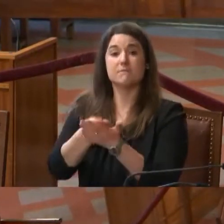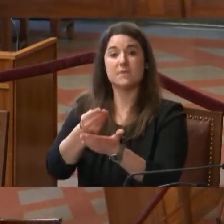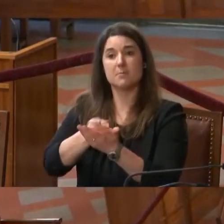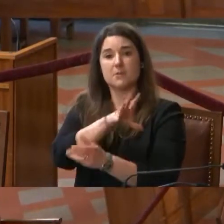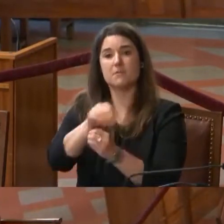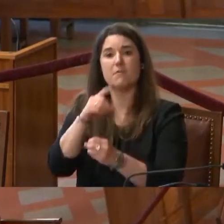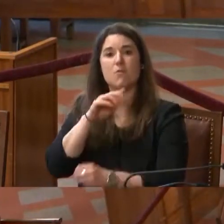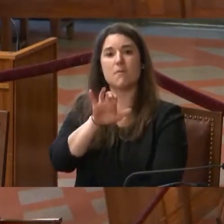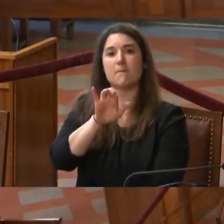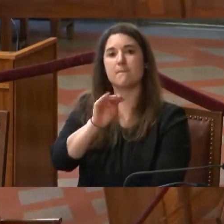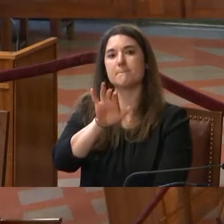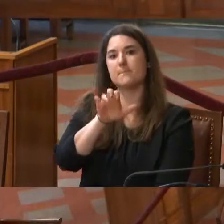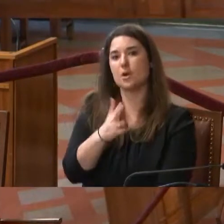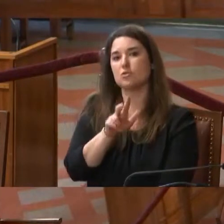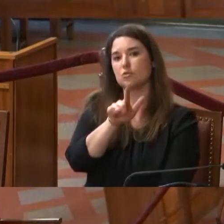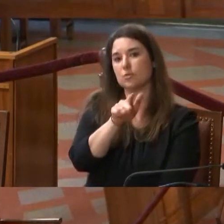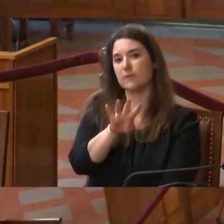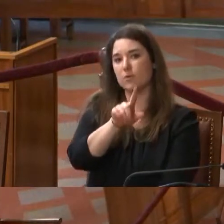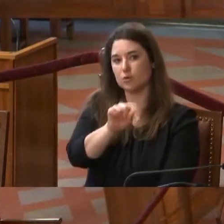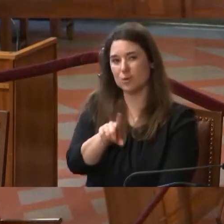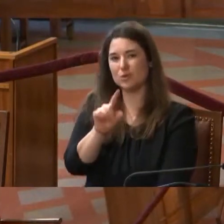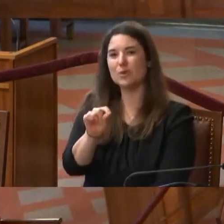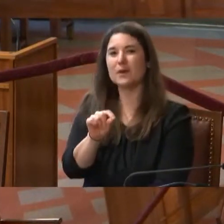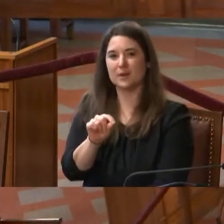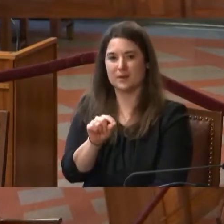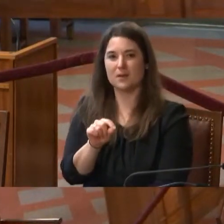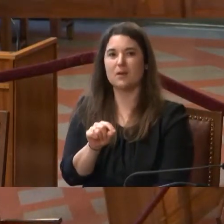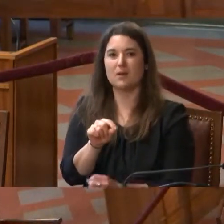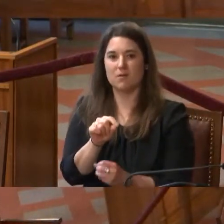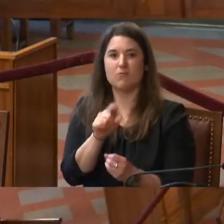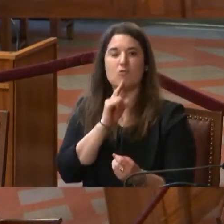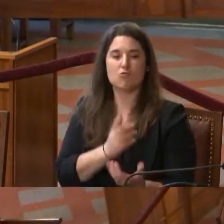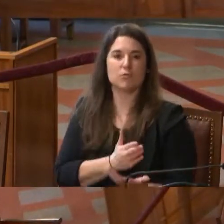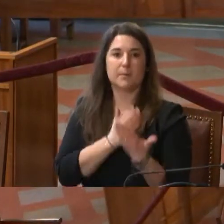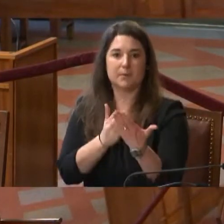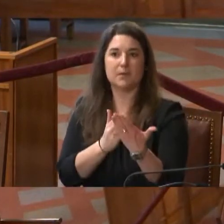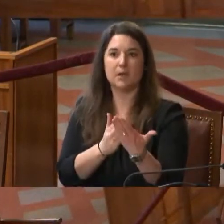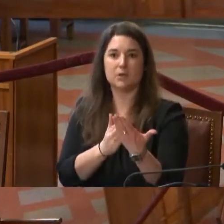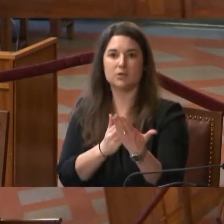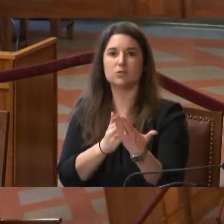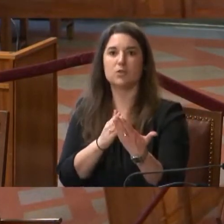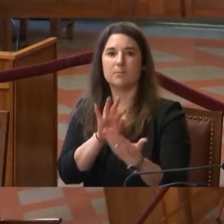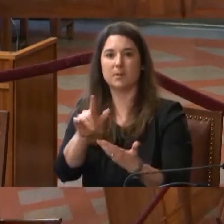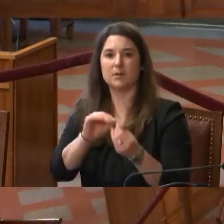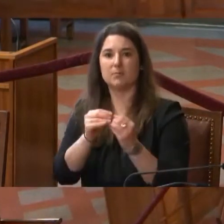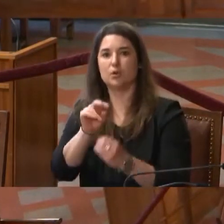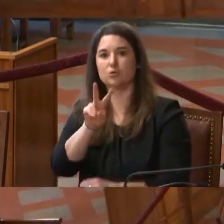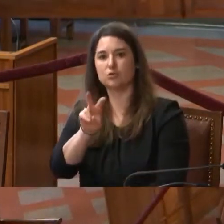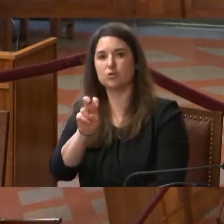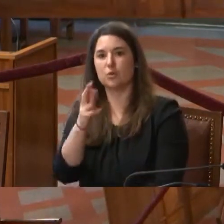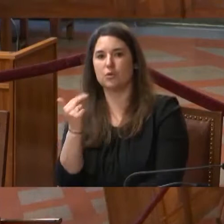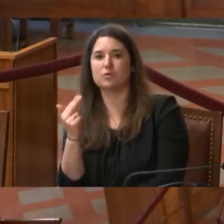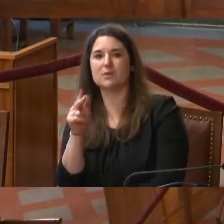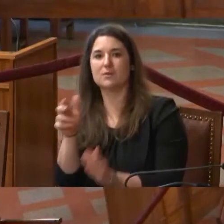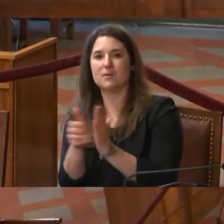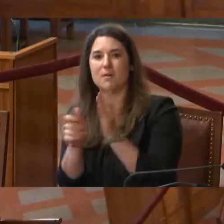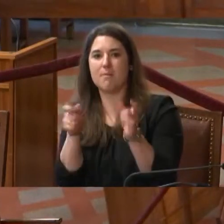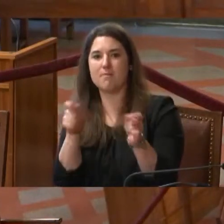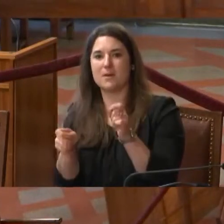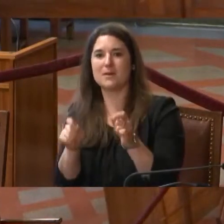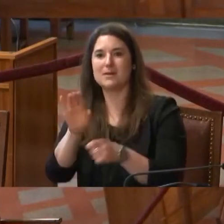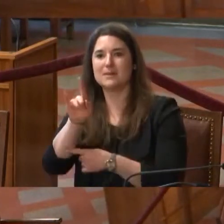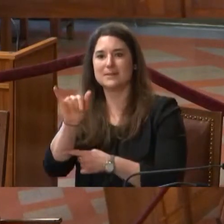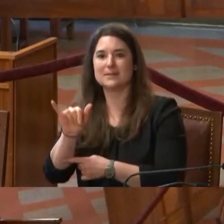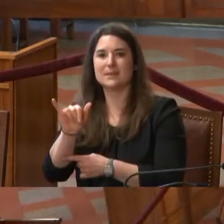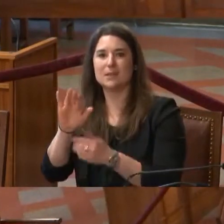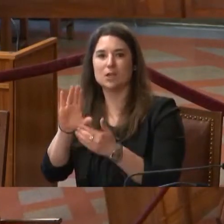for March 24, 2020, with an affirmative recommendation. Bill Number 213, Ordinance Amended in Pittsburgh, the City Code